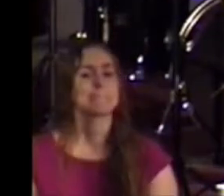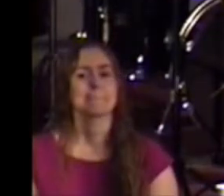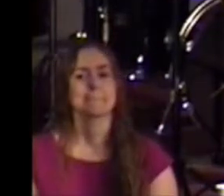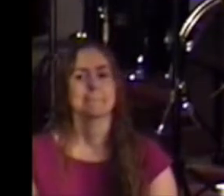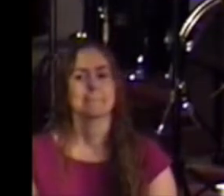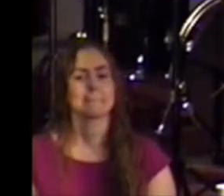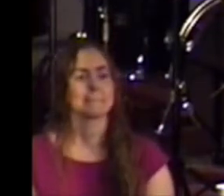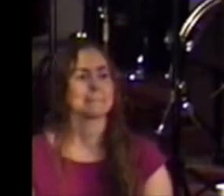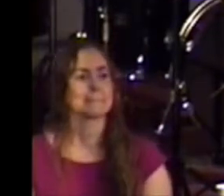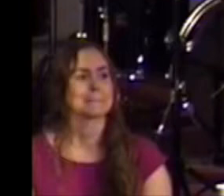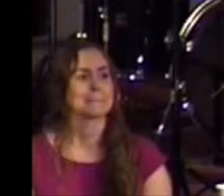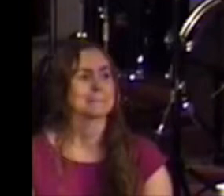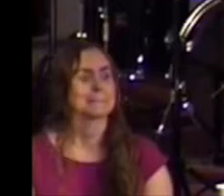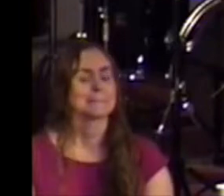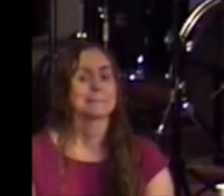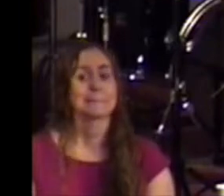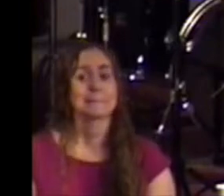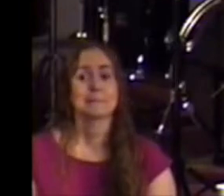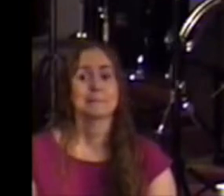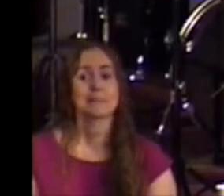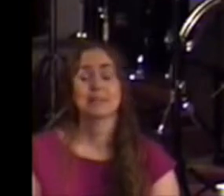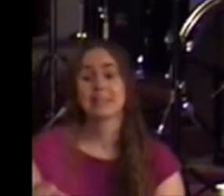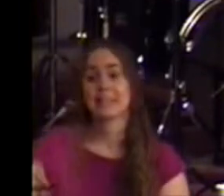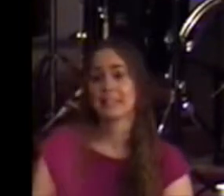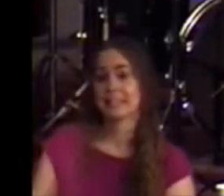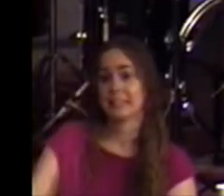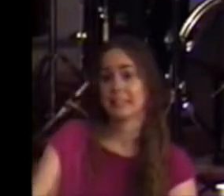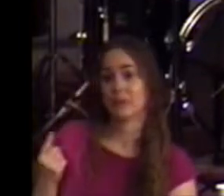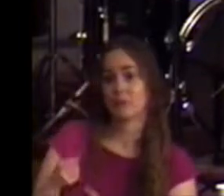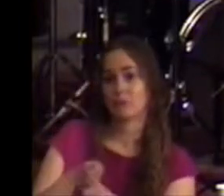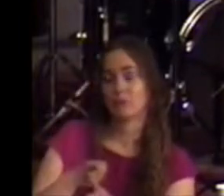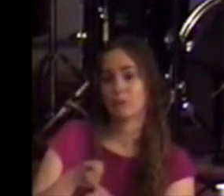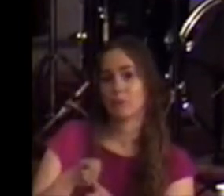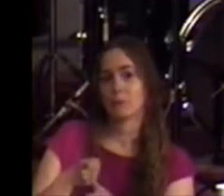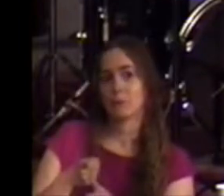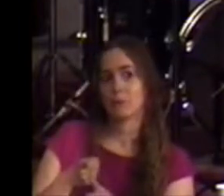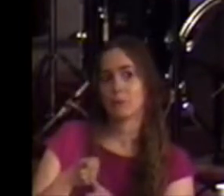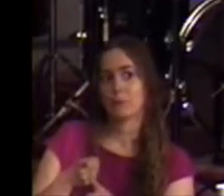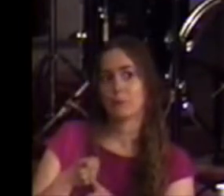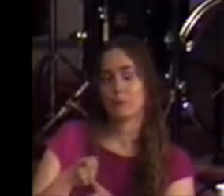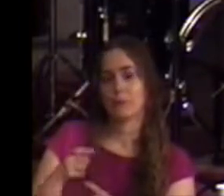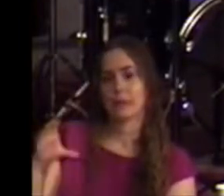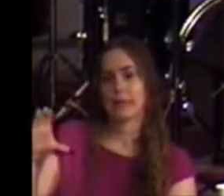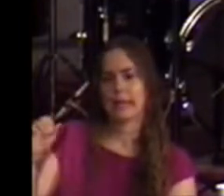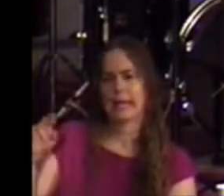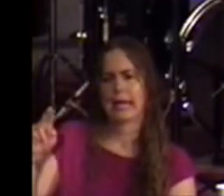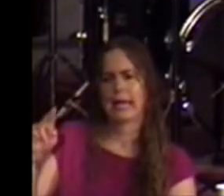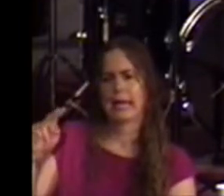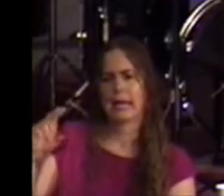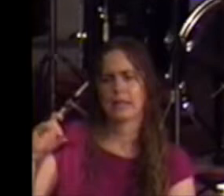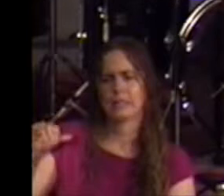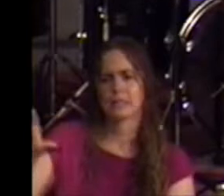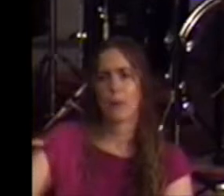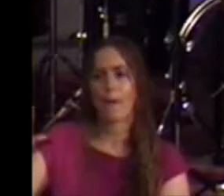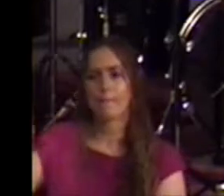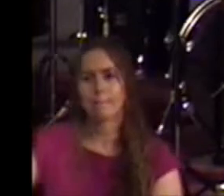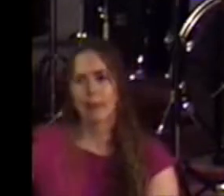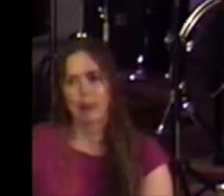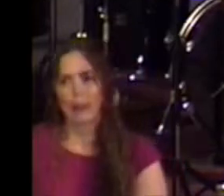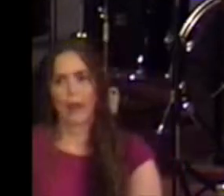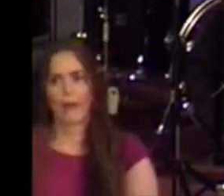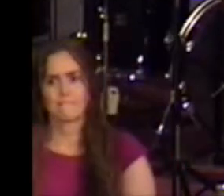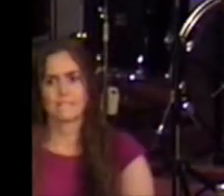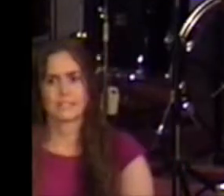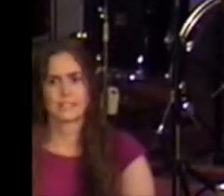Hello, Rick. And he is coming all the way from Council Bluffs, Iowa. Iowa. He's a Hawkeye.